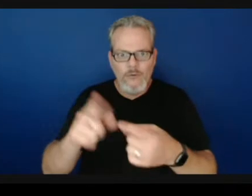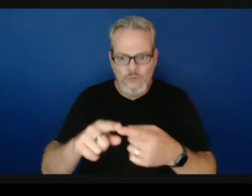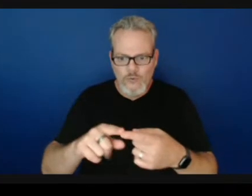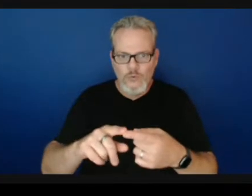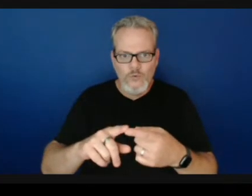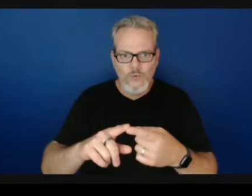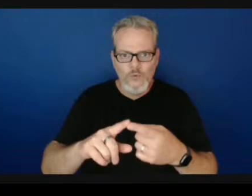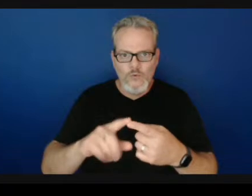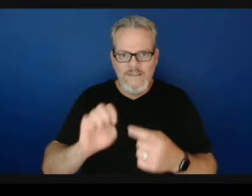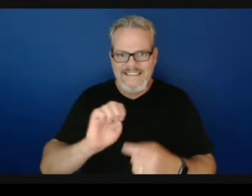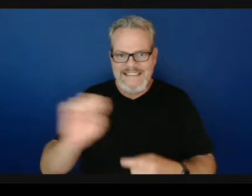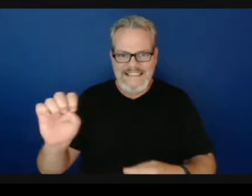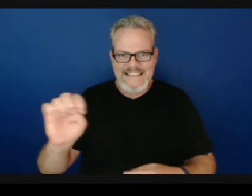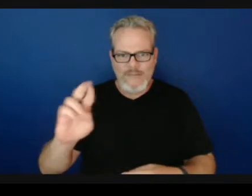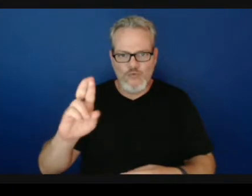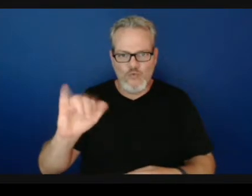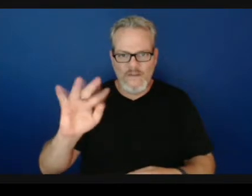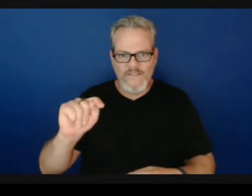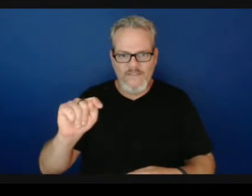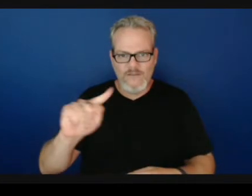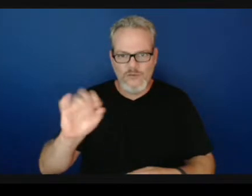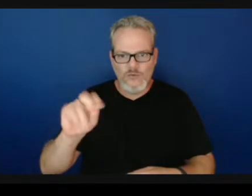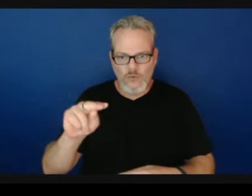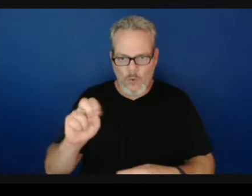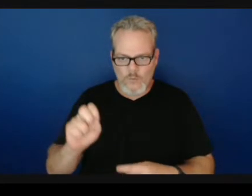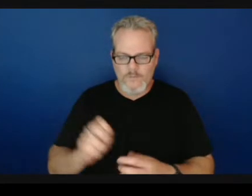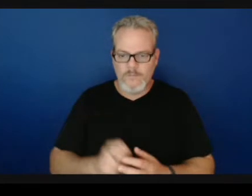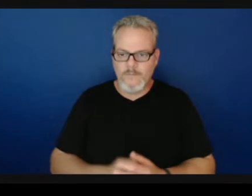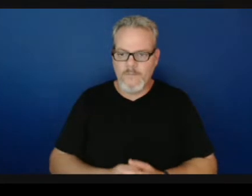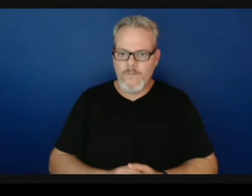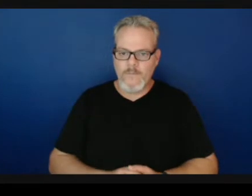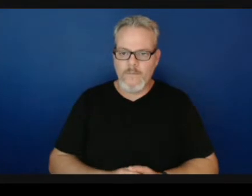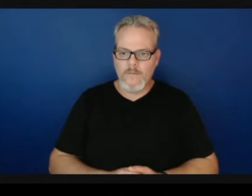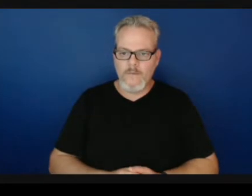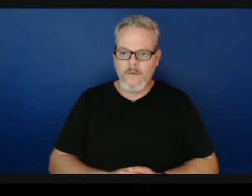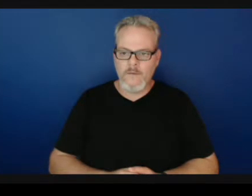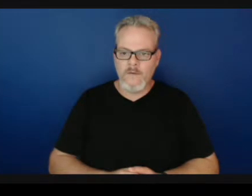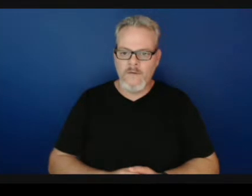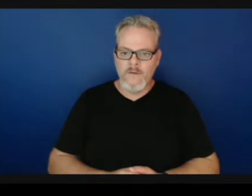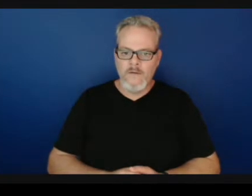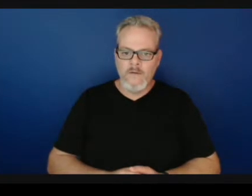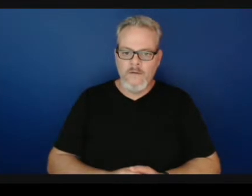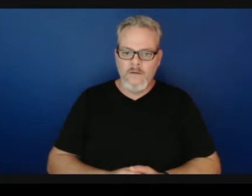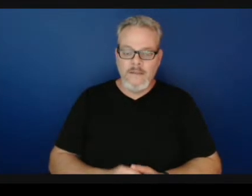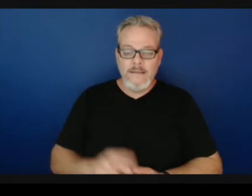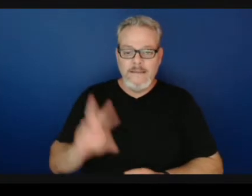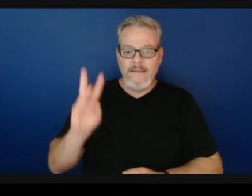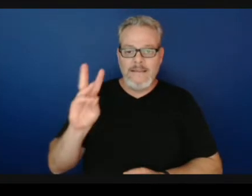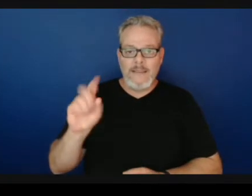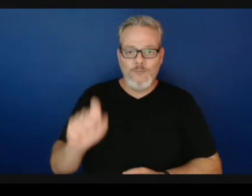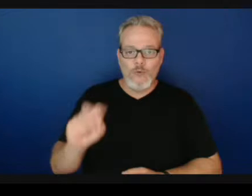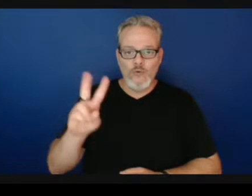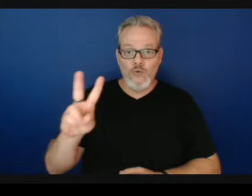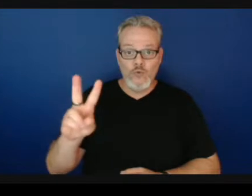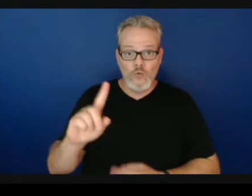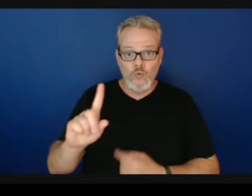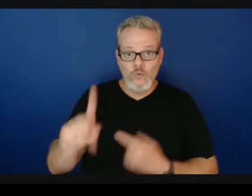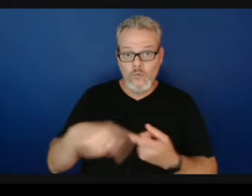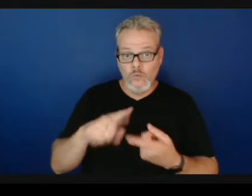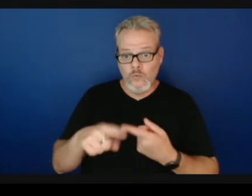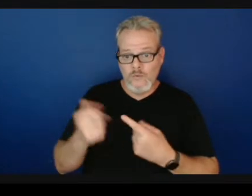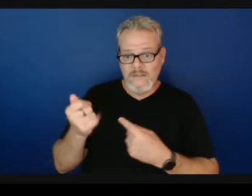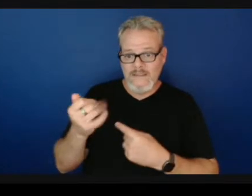yeah, and we'll see what happens from there. So 6.9 2018, 6.2 in 1989. That was